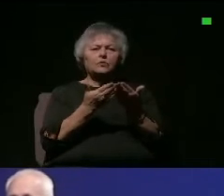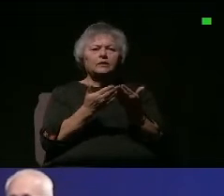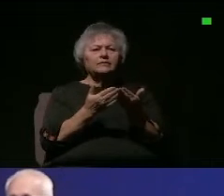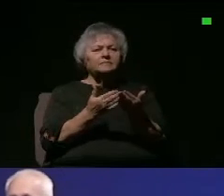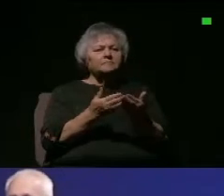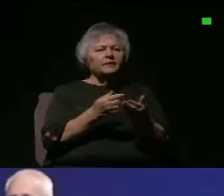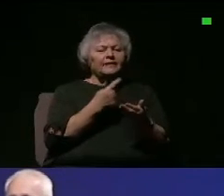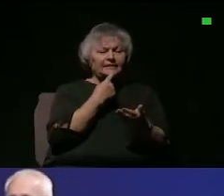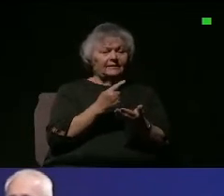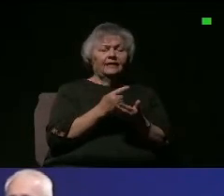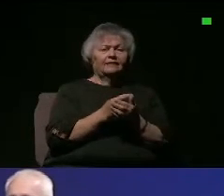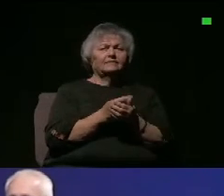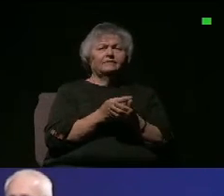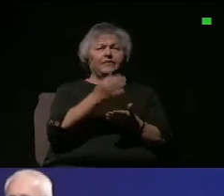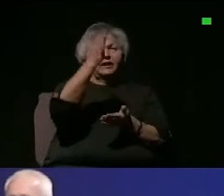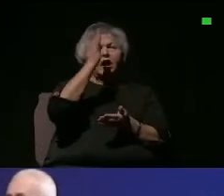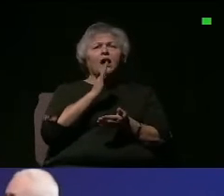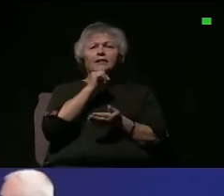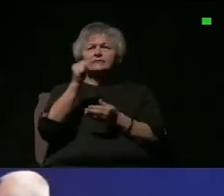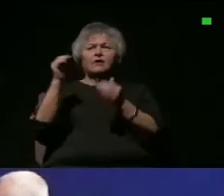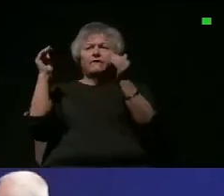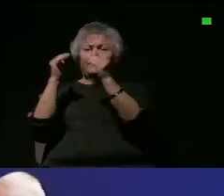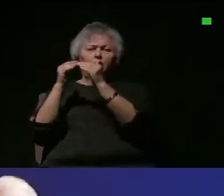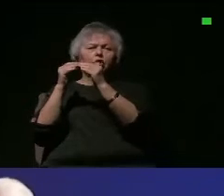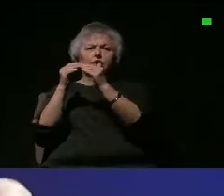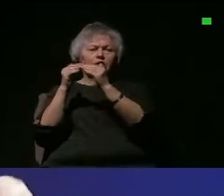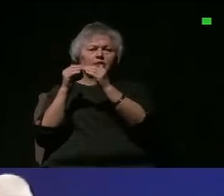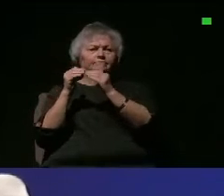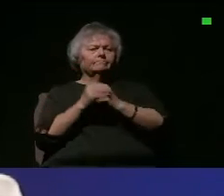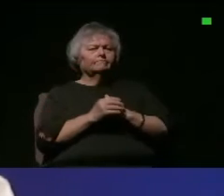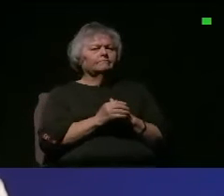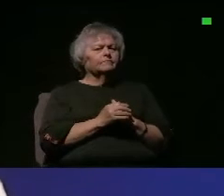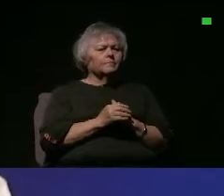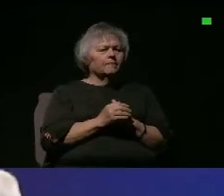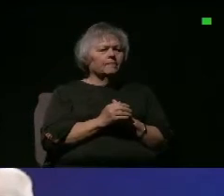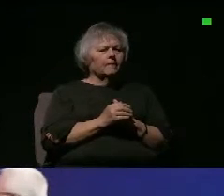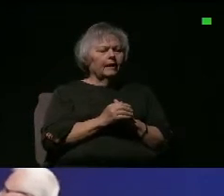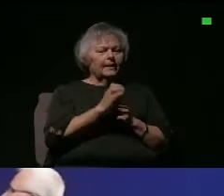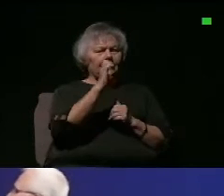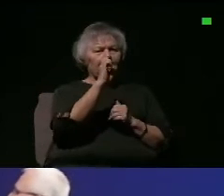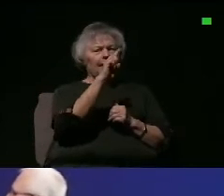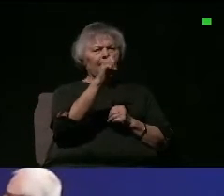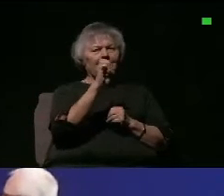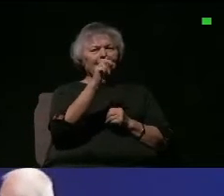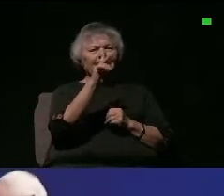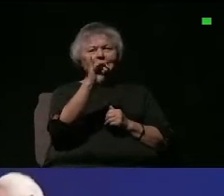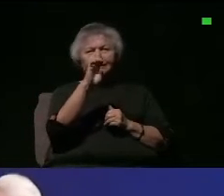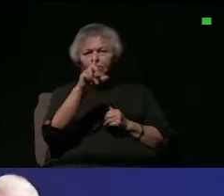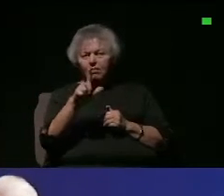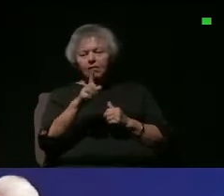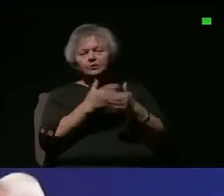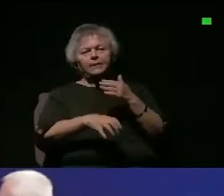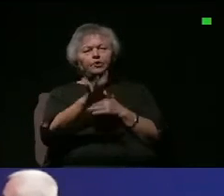not just is when He's gracious or merciful. Listen to the words of Ezekiel 18, chapter 18, verse